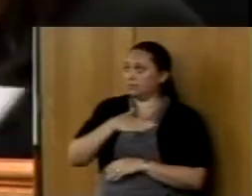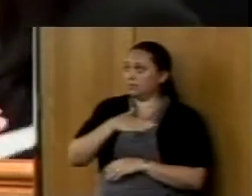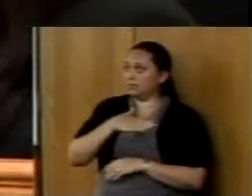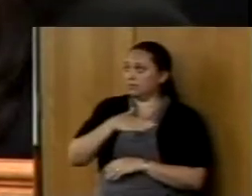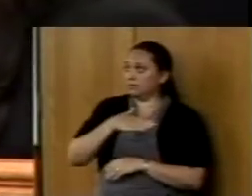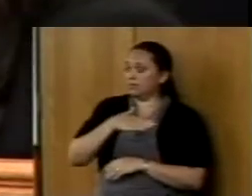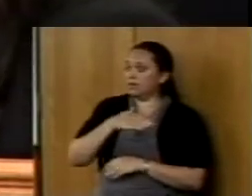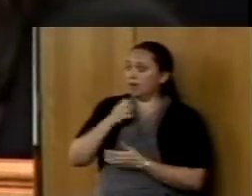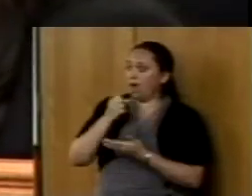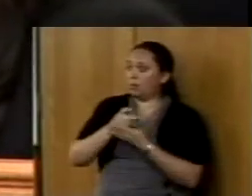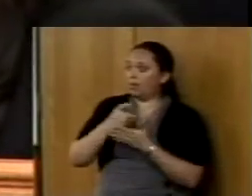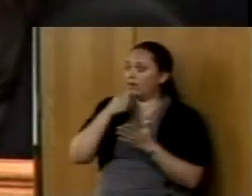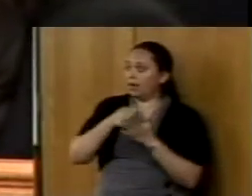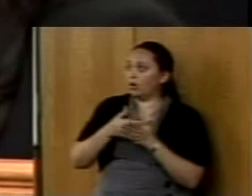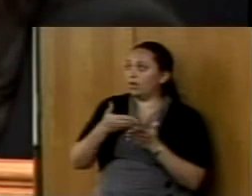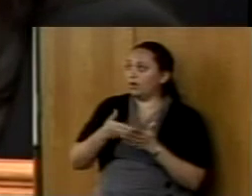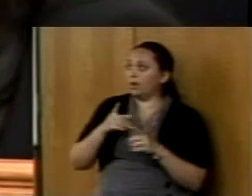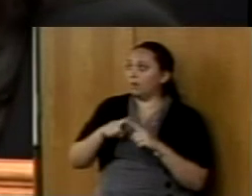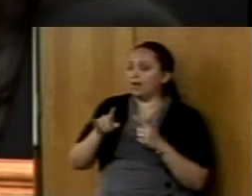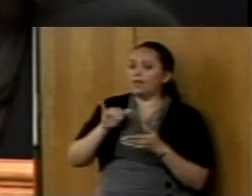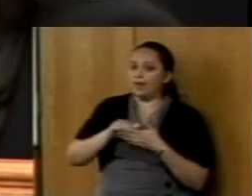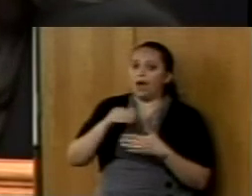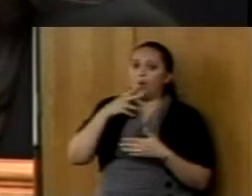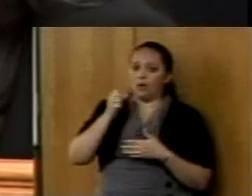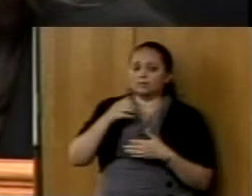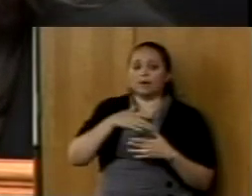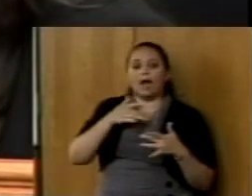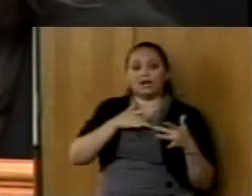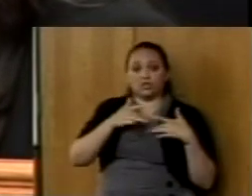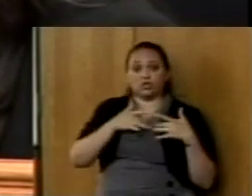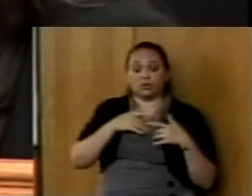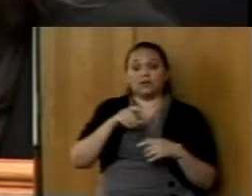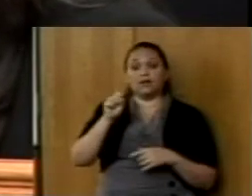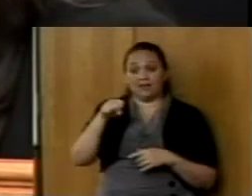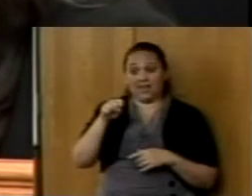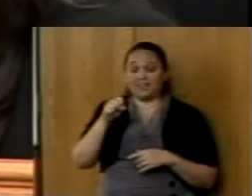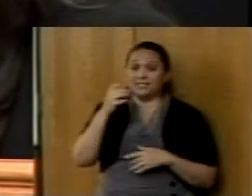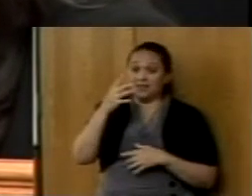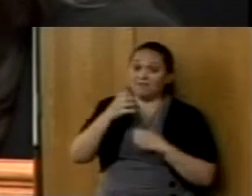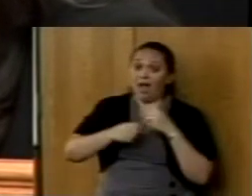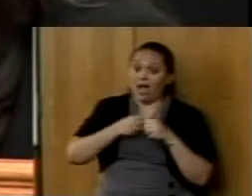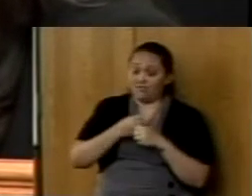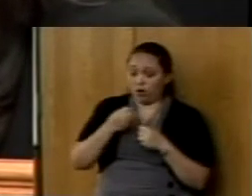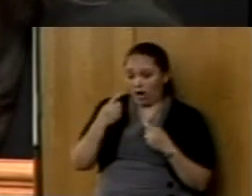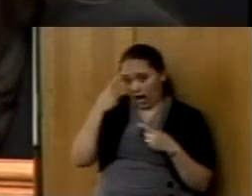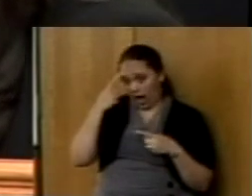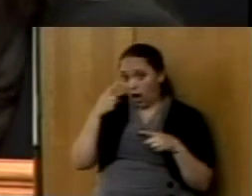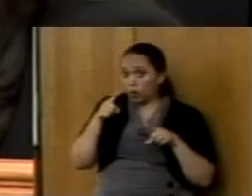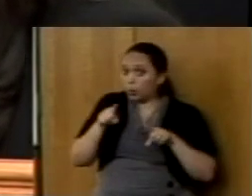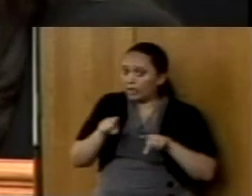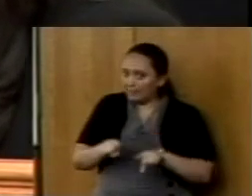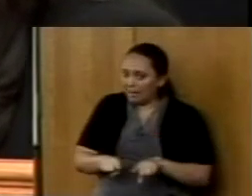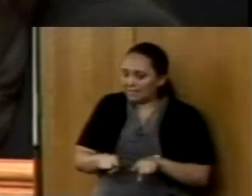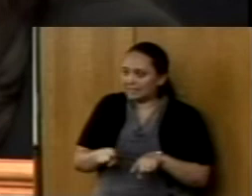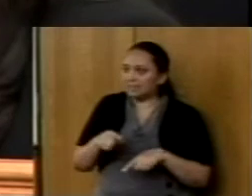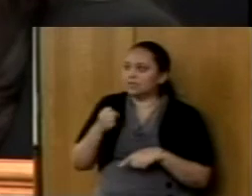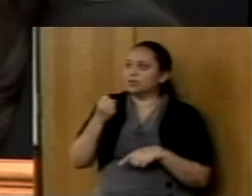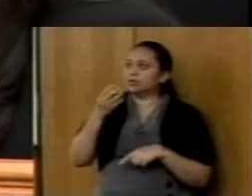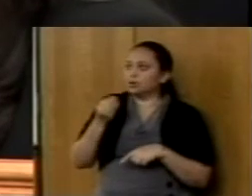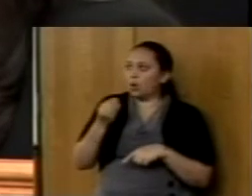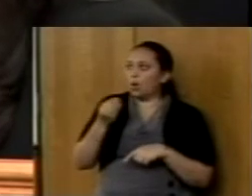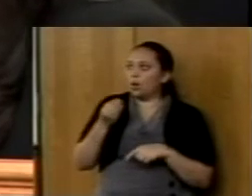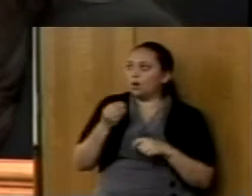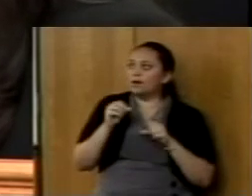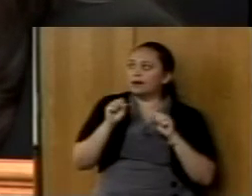review approval letter there. But that was my concern, was that it is a 5-year agreement, and so